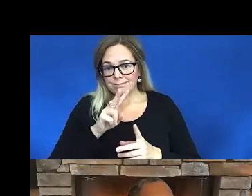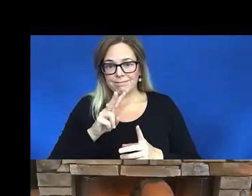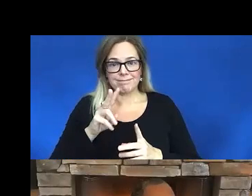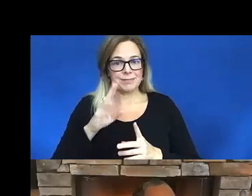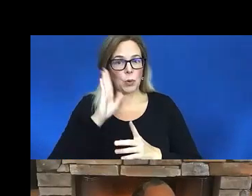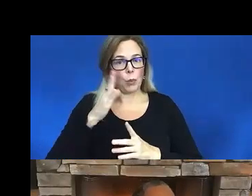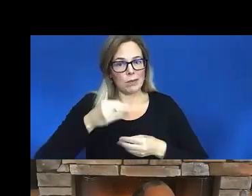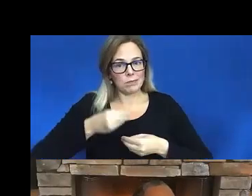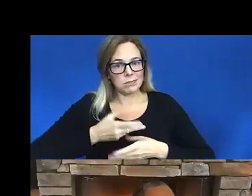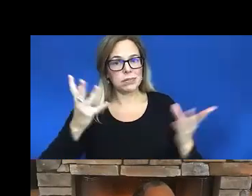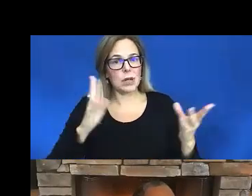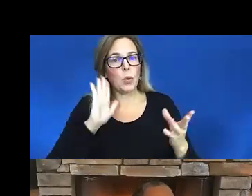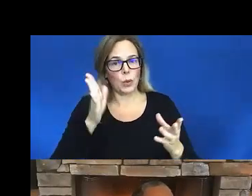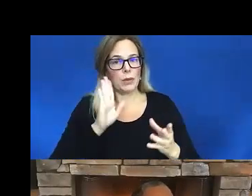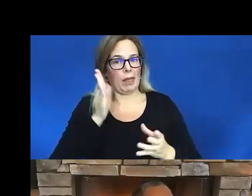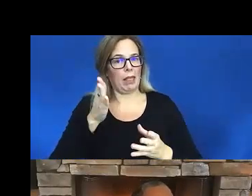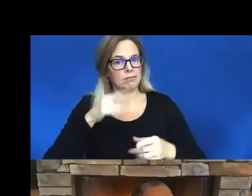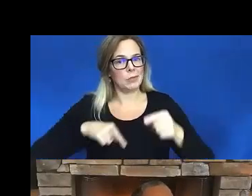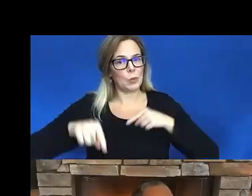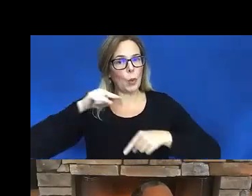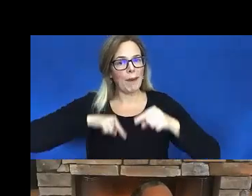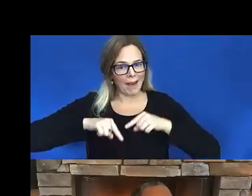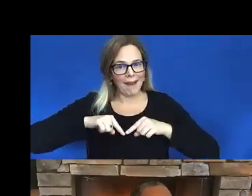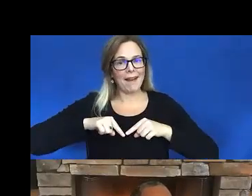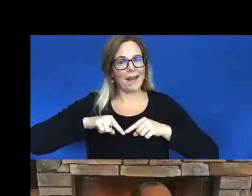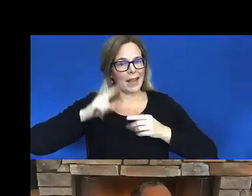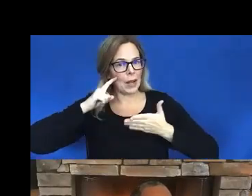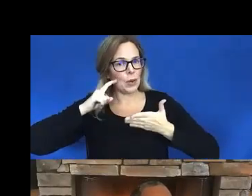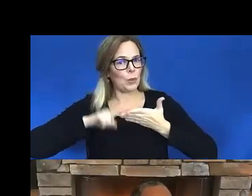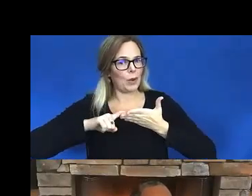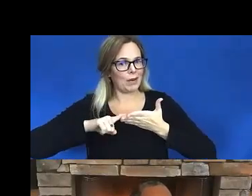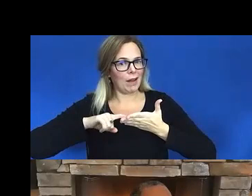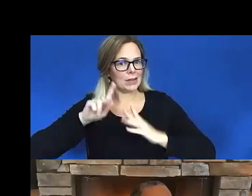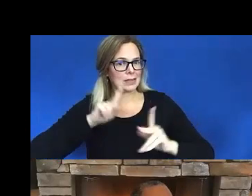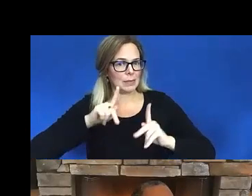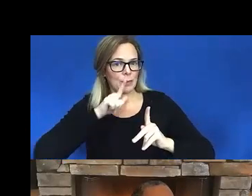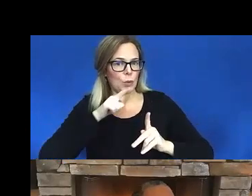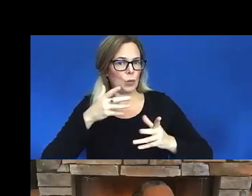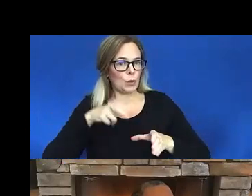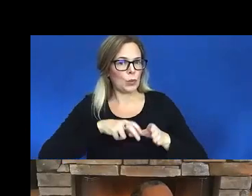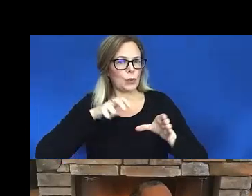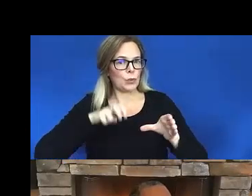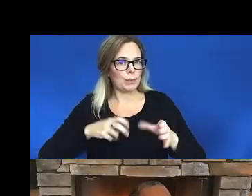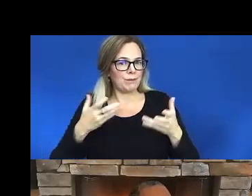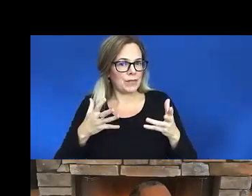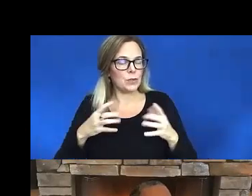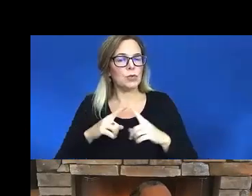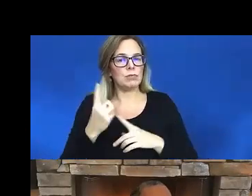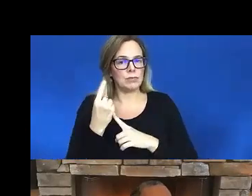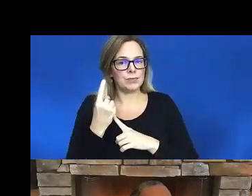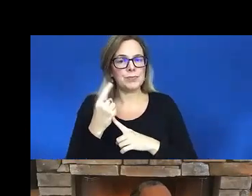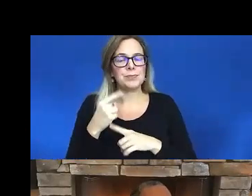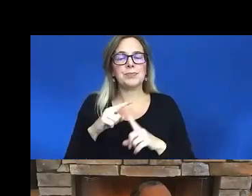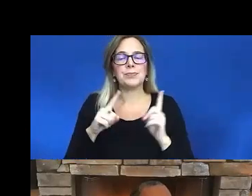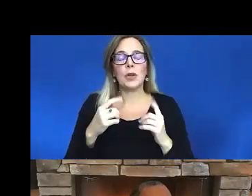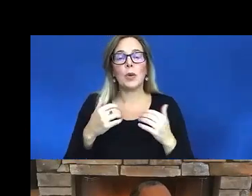going retroactively to go back and recognize those individuals. We did have the online service